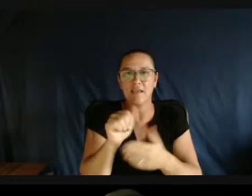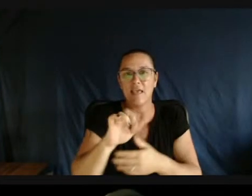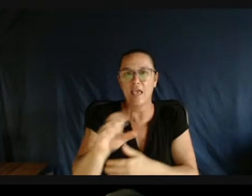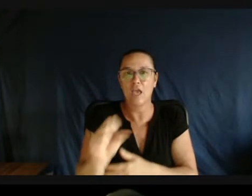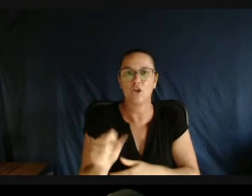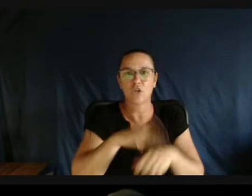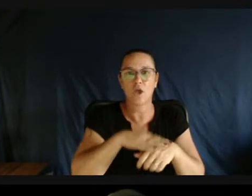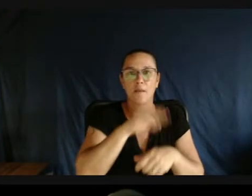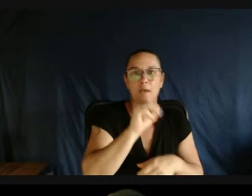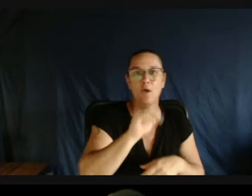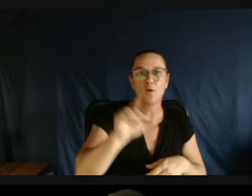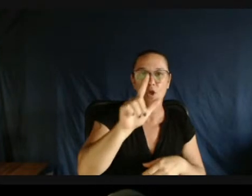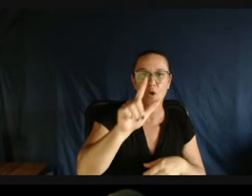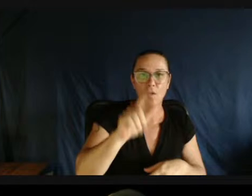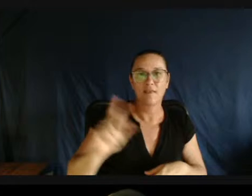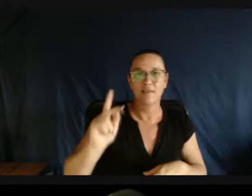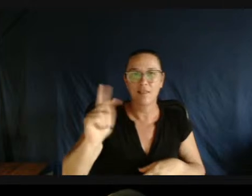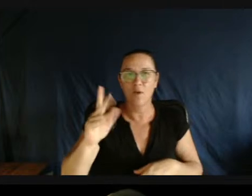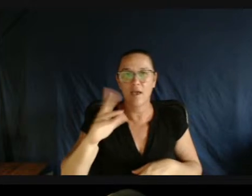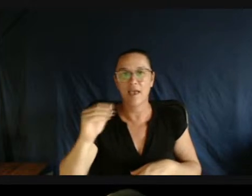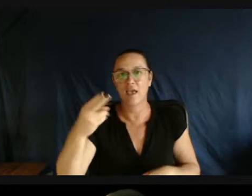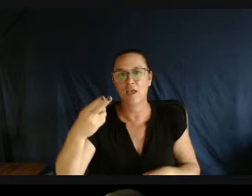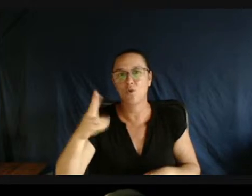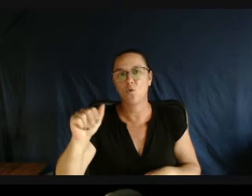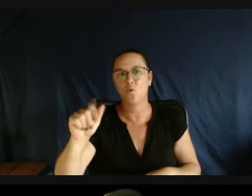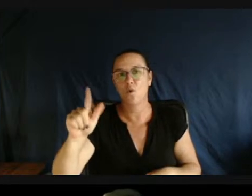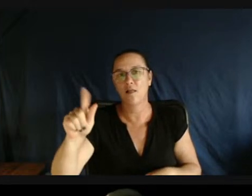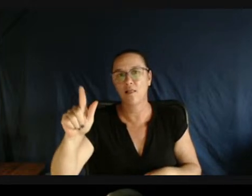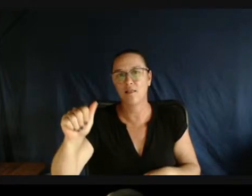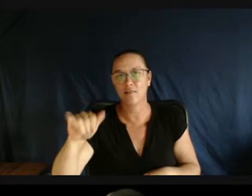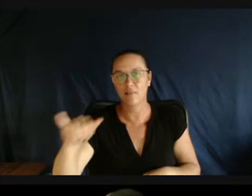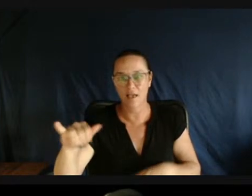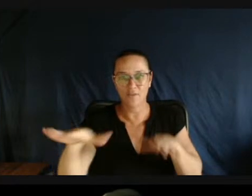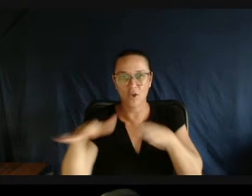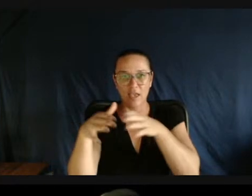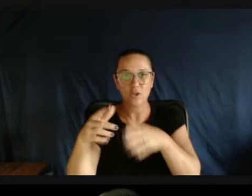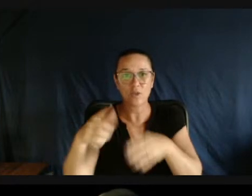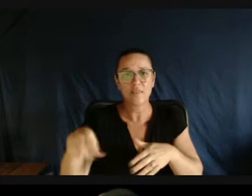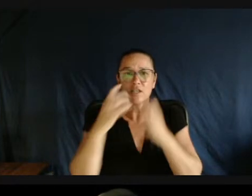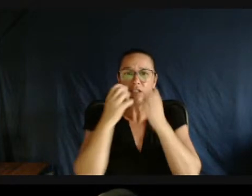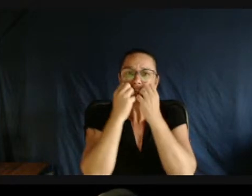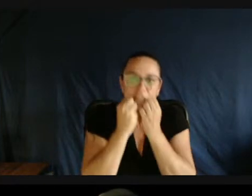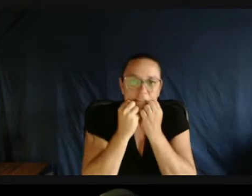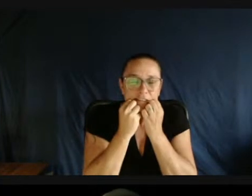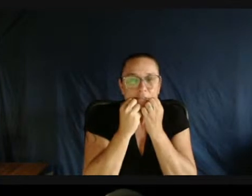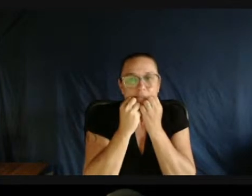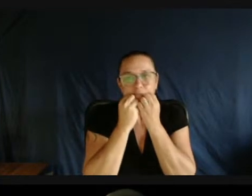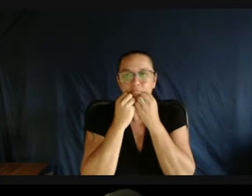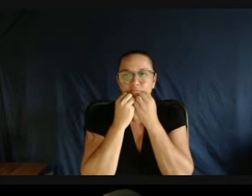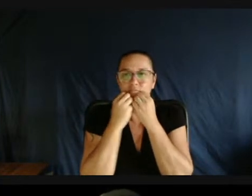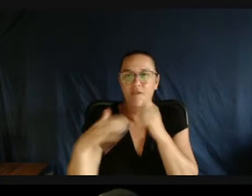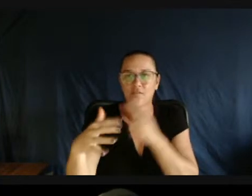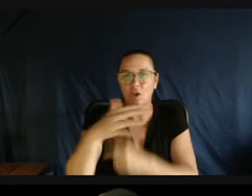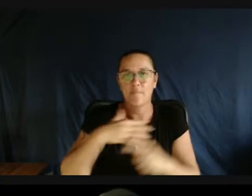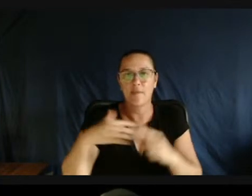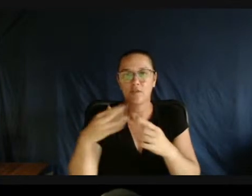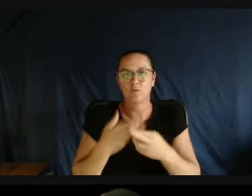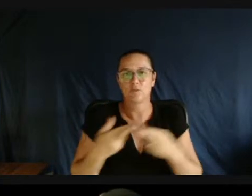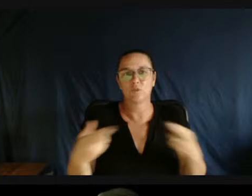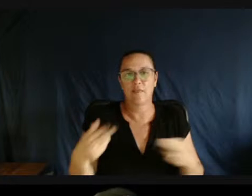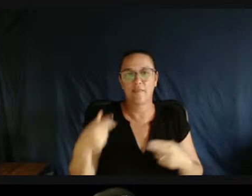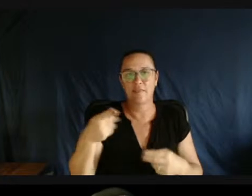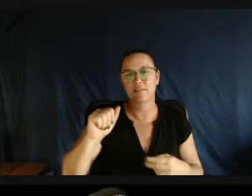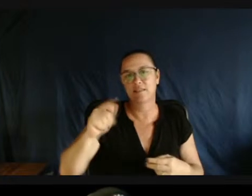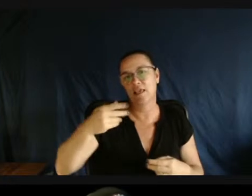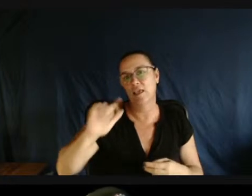Kīlauea, and Hualalai. Volcanoes are precious native ecosystem resources. So this is Saturday, April 5th, 9:30 to 11.